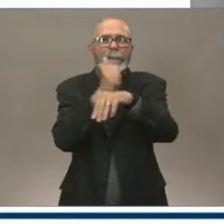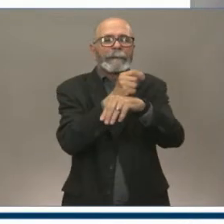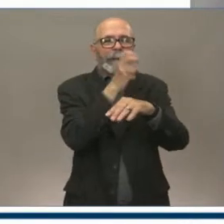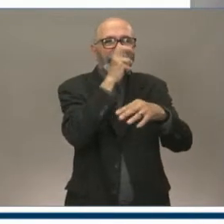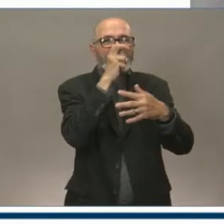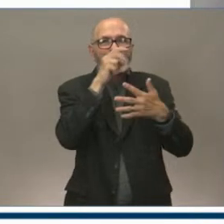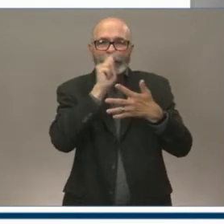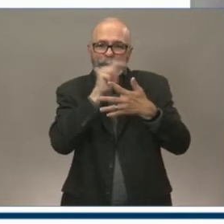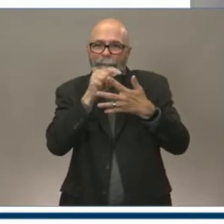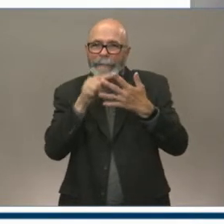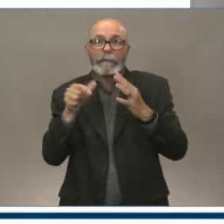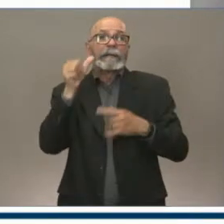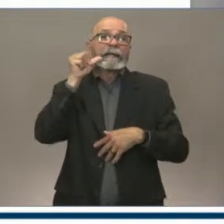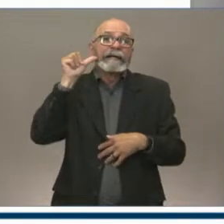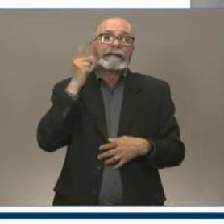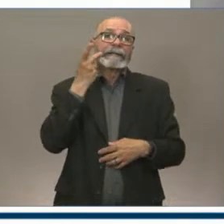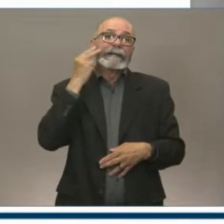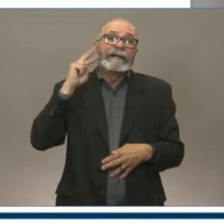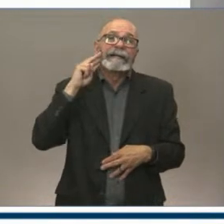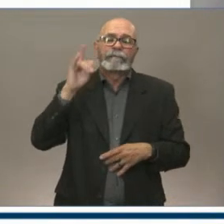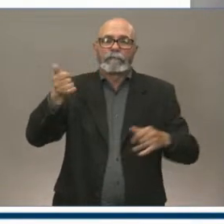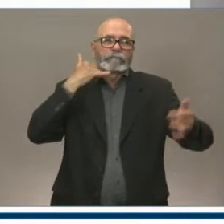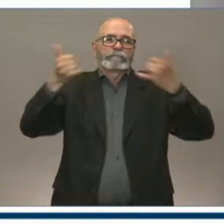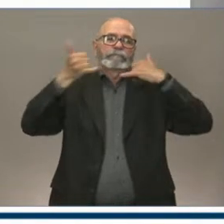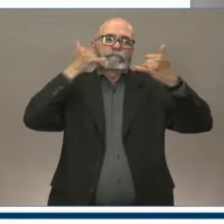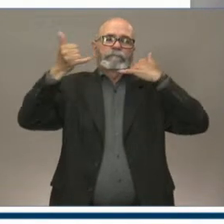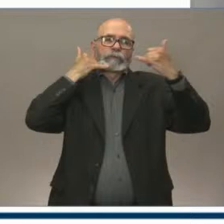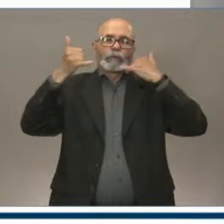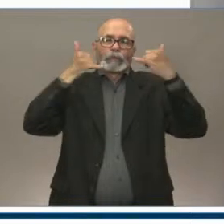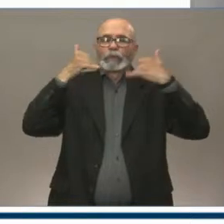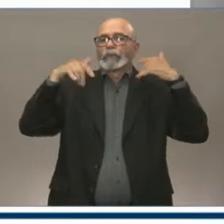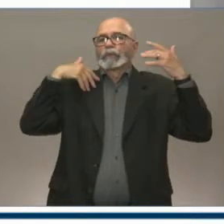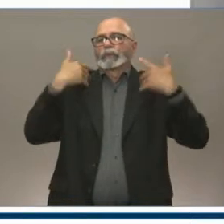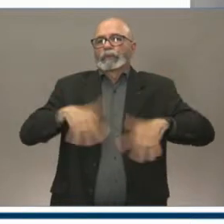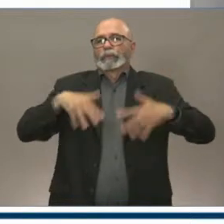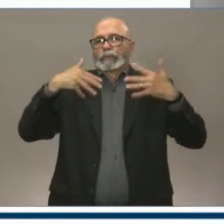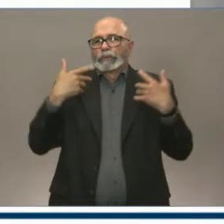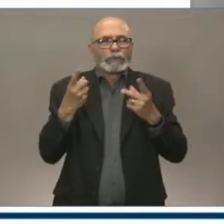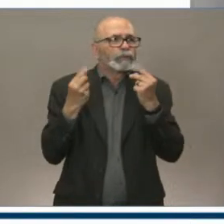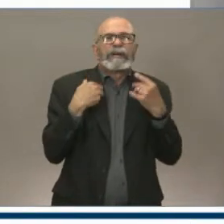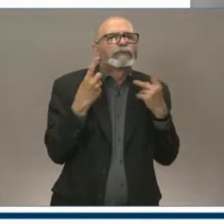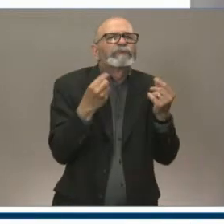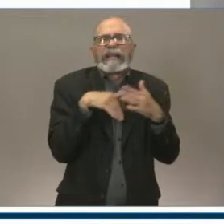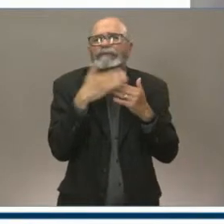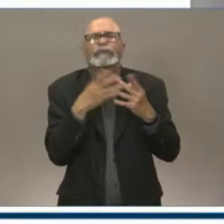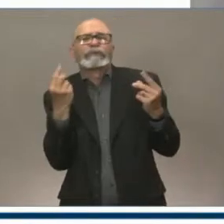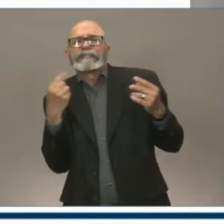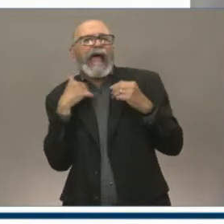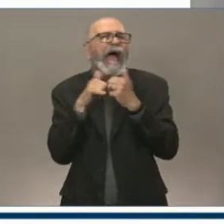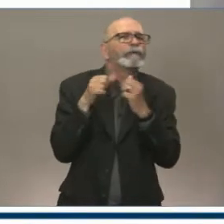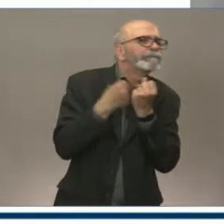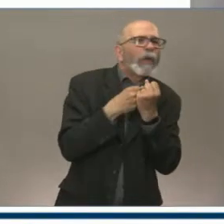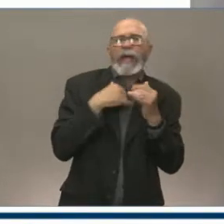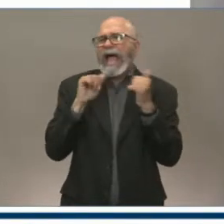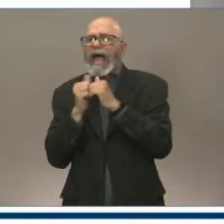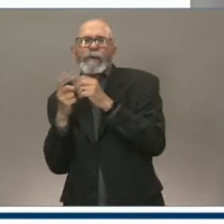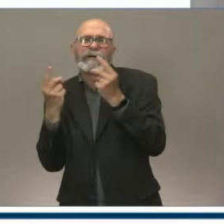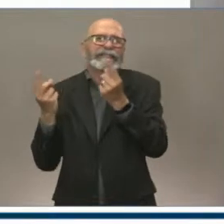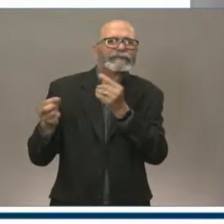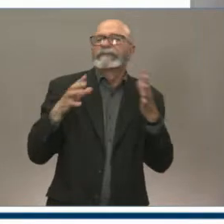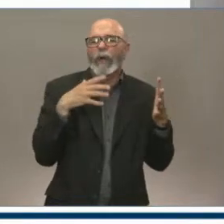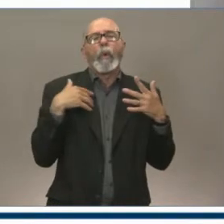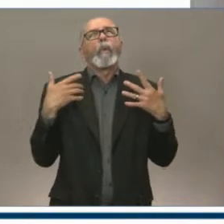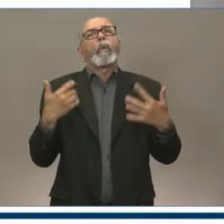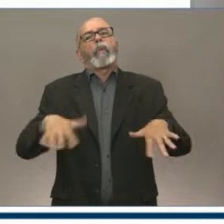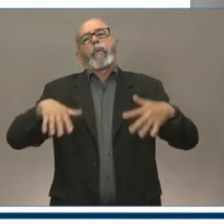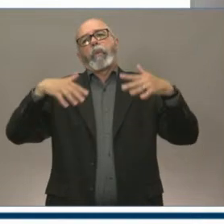we've been on the phone nonstop, working through exactly where we need to go to stop this trend of increased cases, not only in Halifax, and